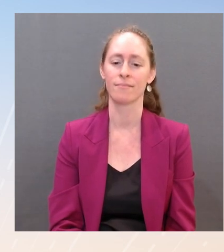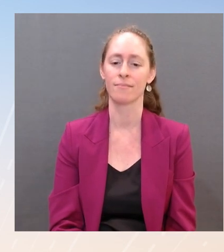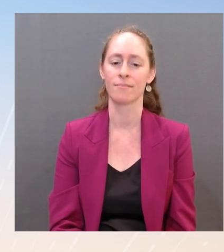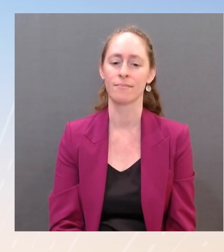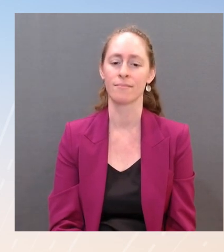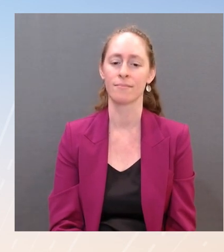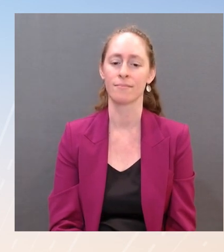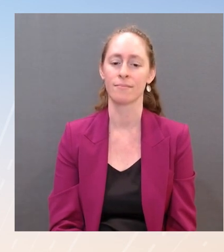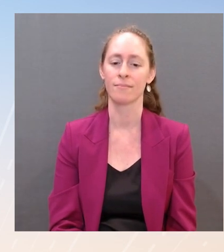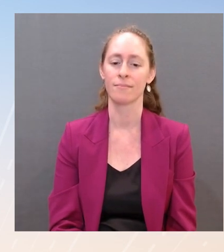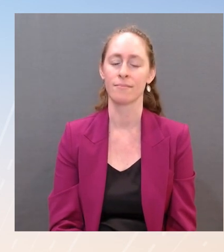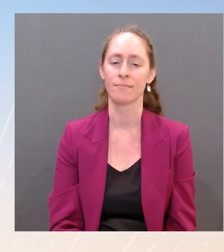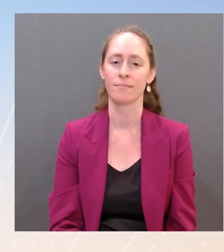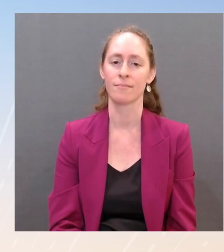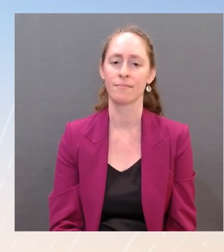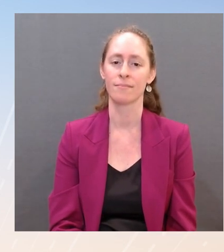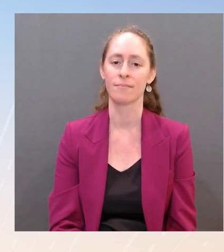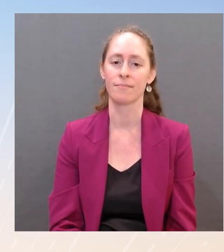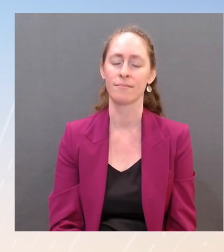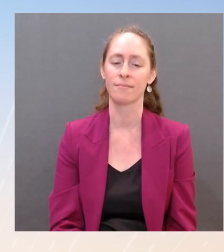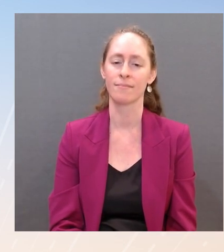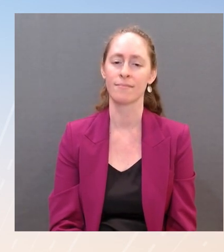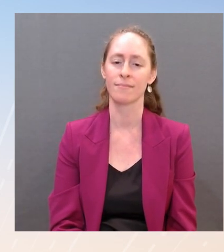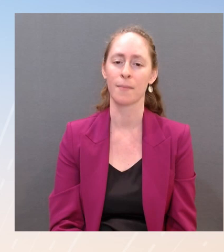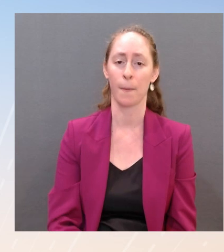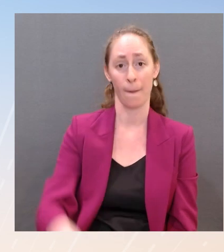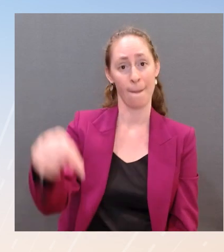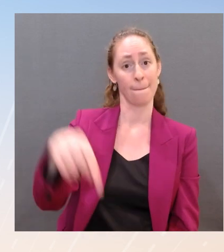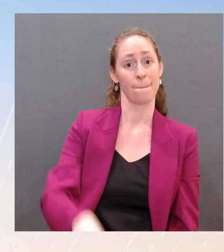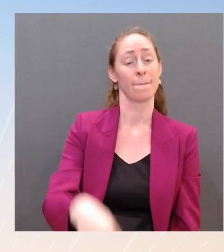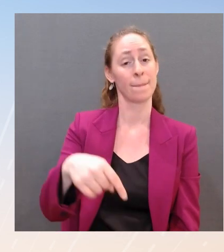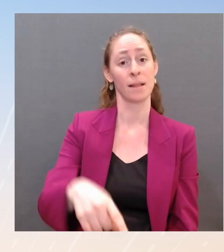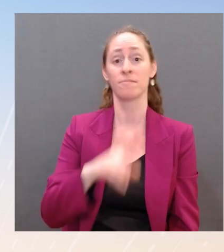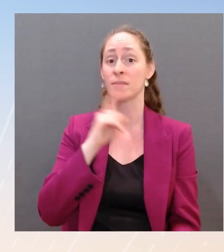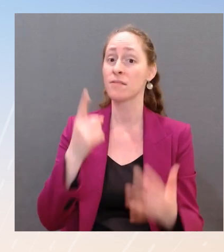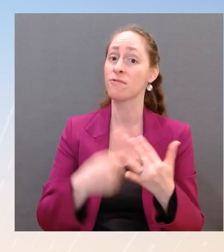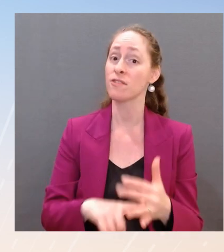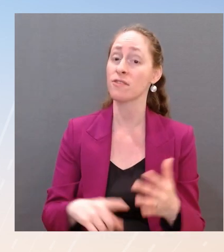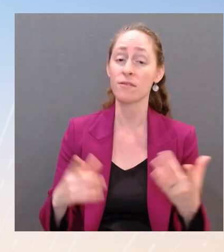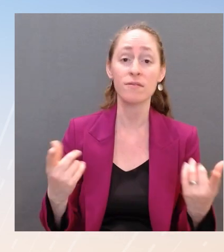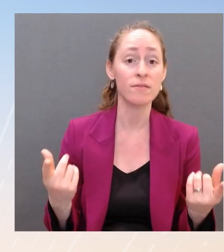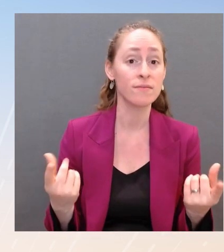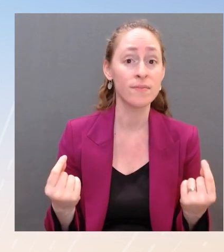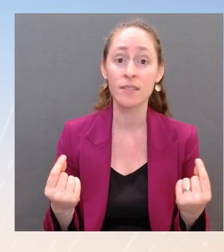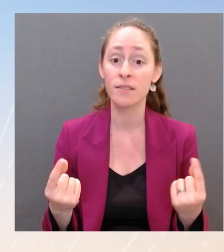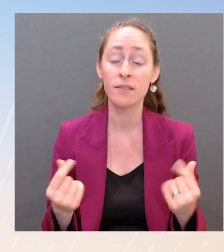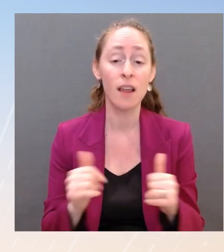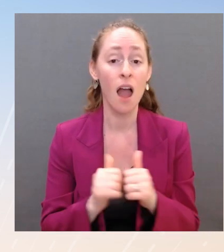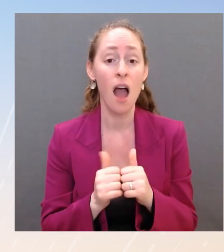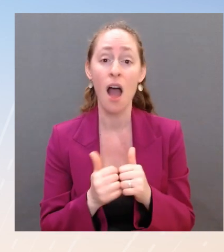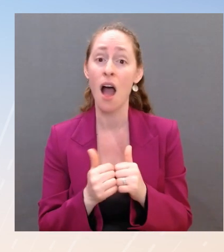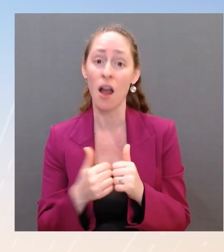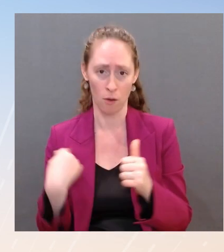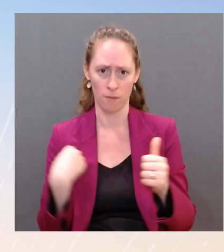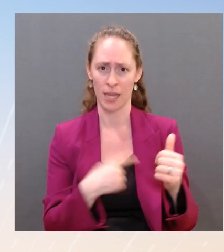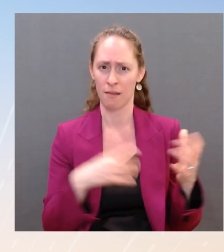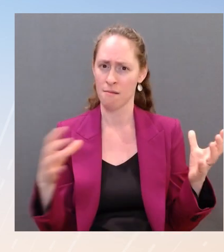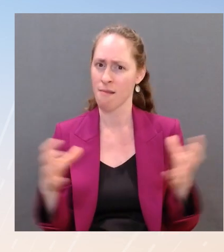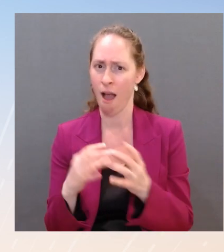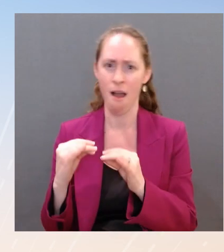And this is just the beginning of what we're all going to be doing together, what all of us in this room will be doing together to build this broader movement on mental